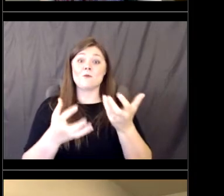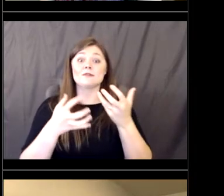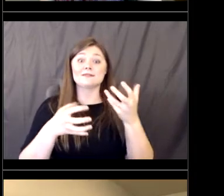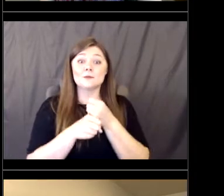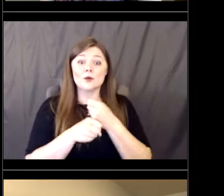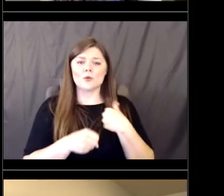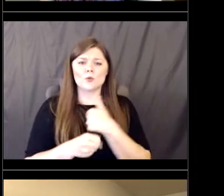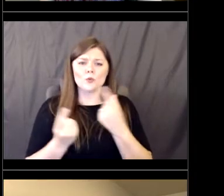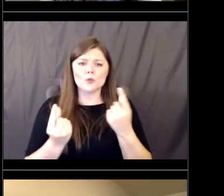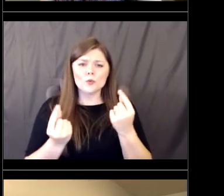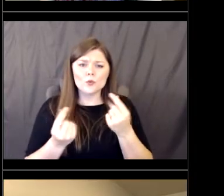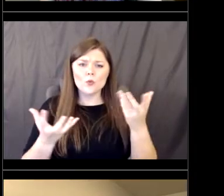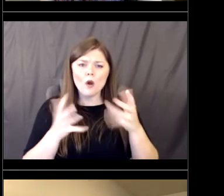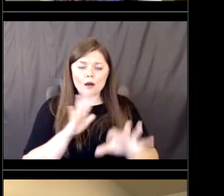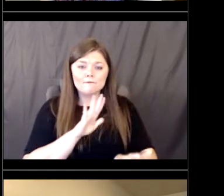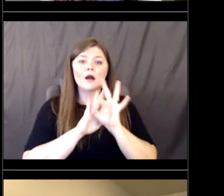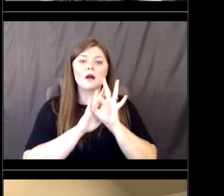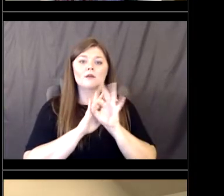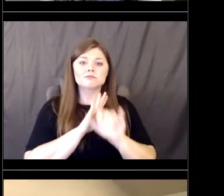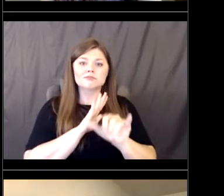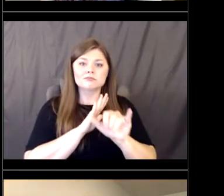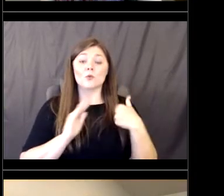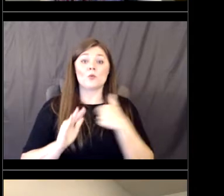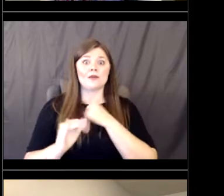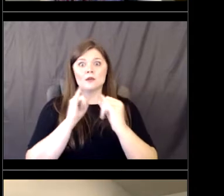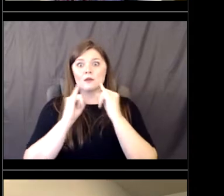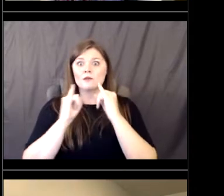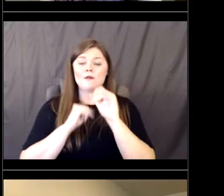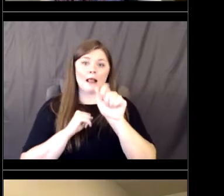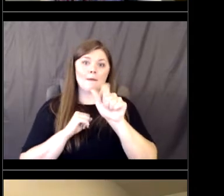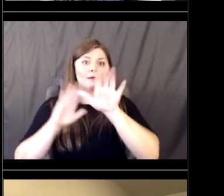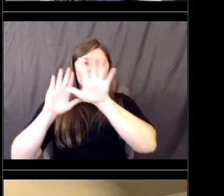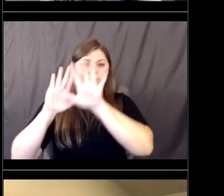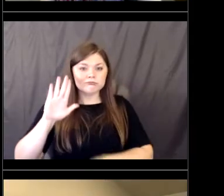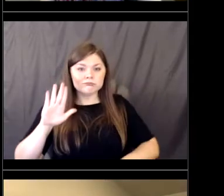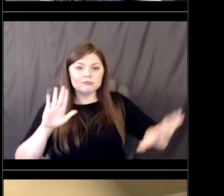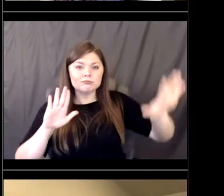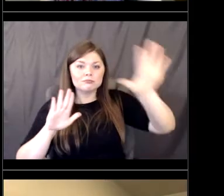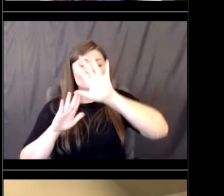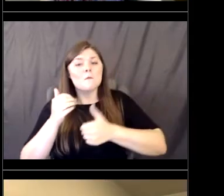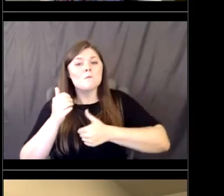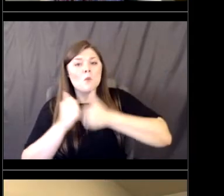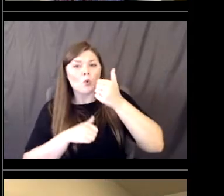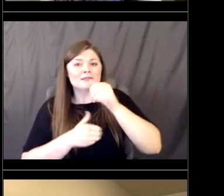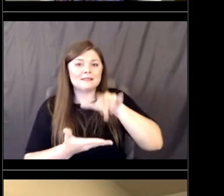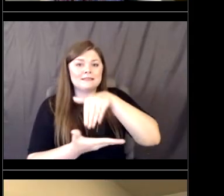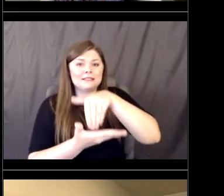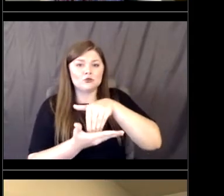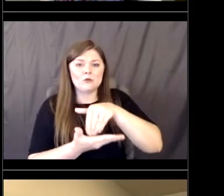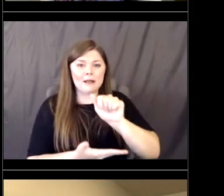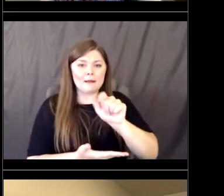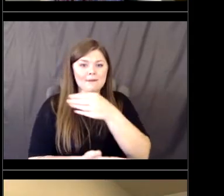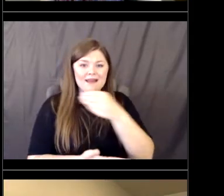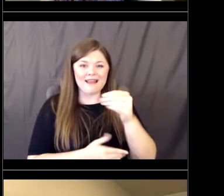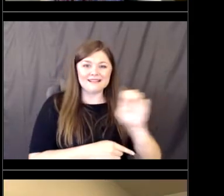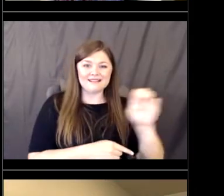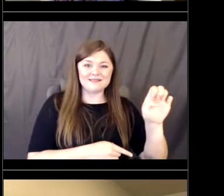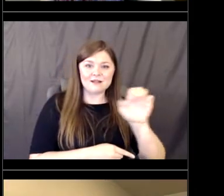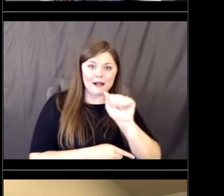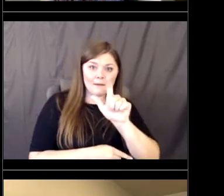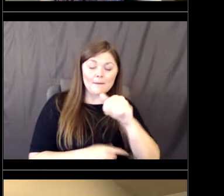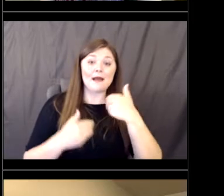what we found. We had interviews all over the state of Alabama, primarily central and eastern Alabama, and we had